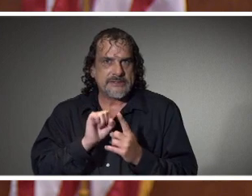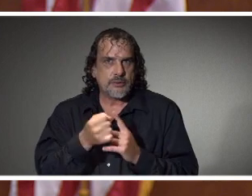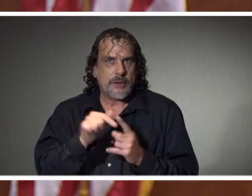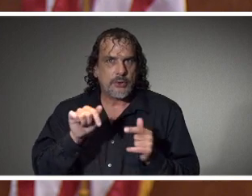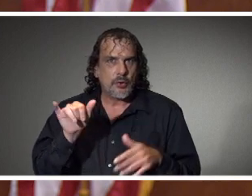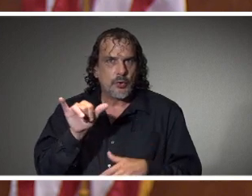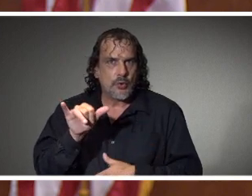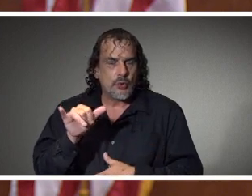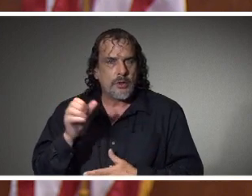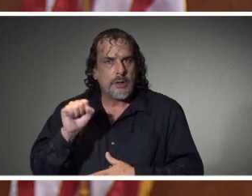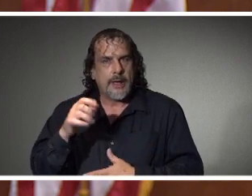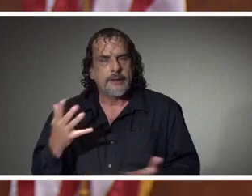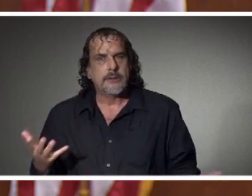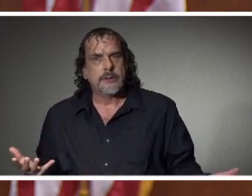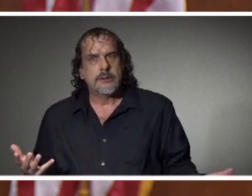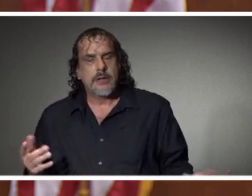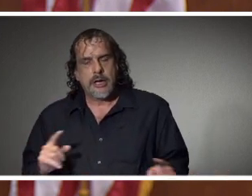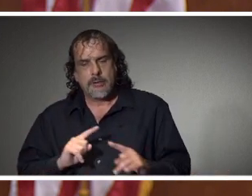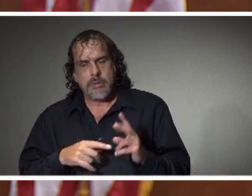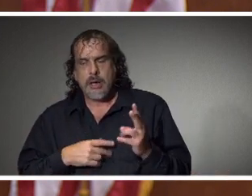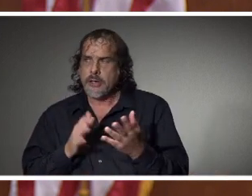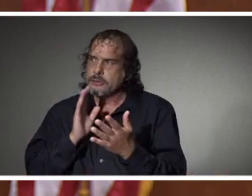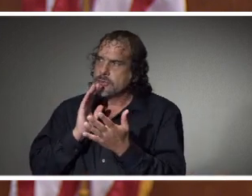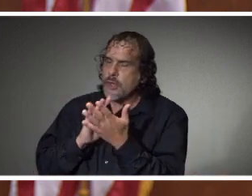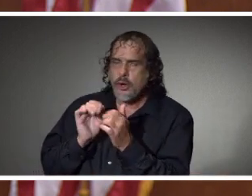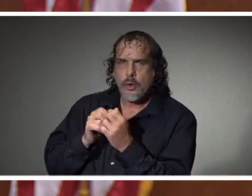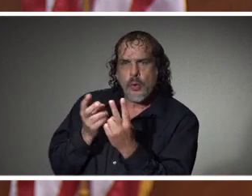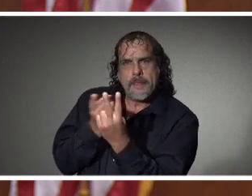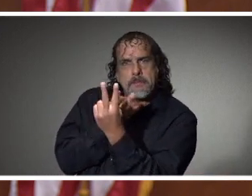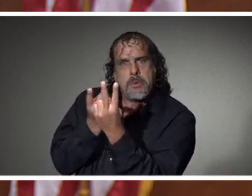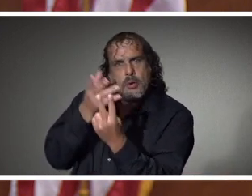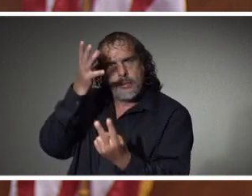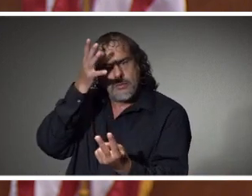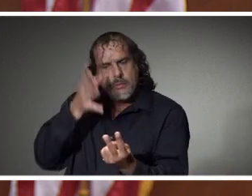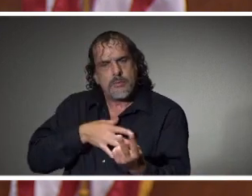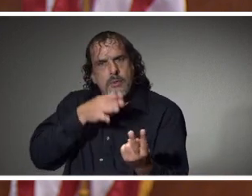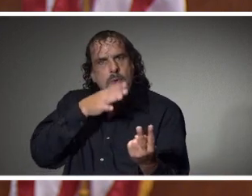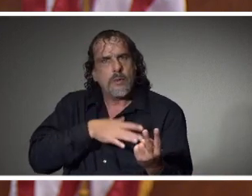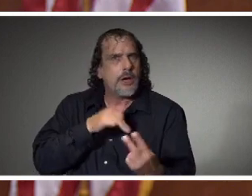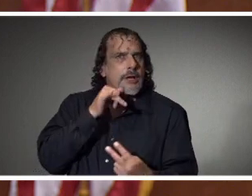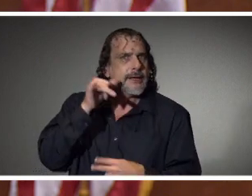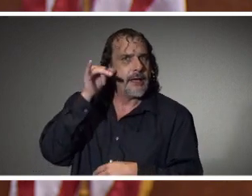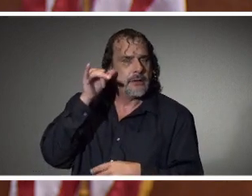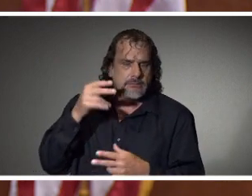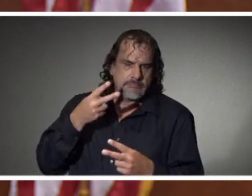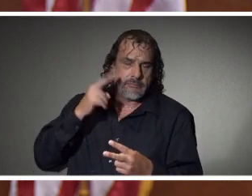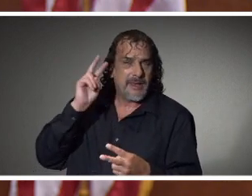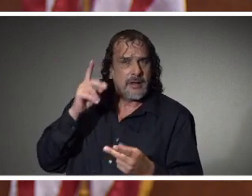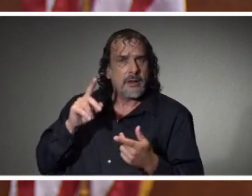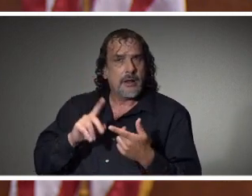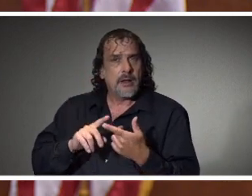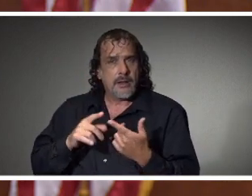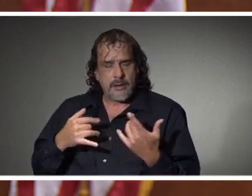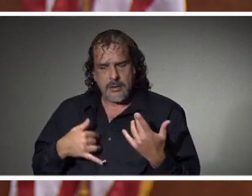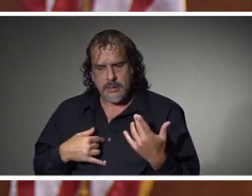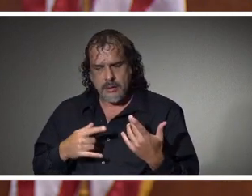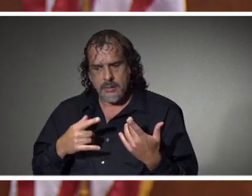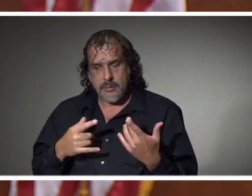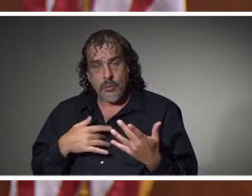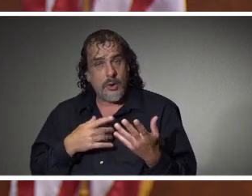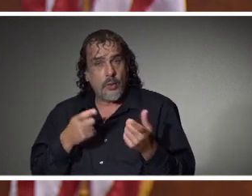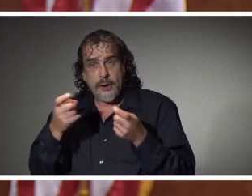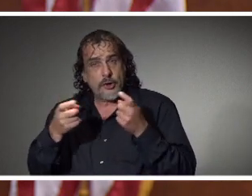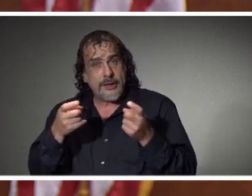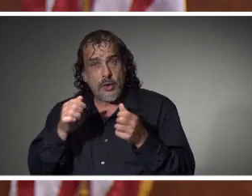But in talking to both of them, what we are dealing with now is something that, for all intents and purposes, is